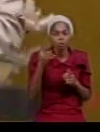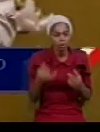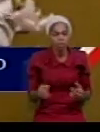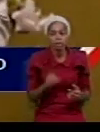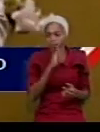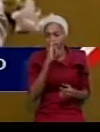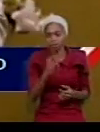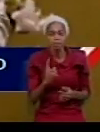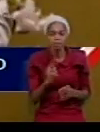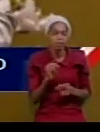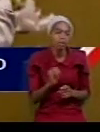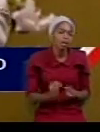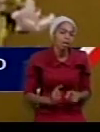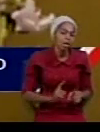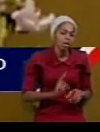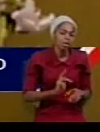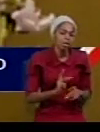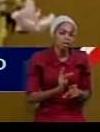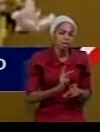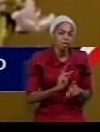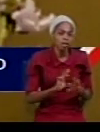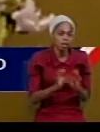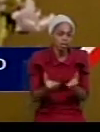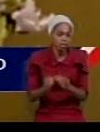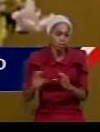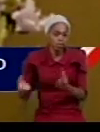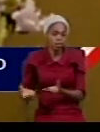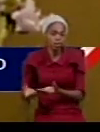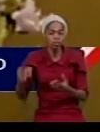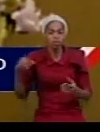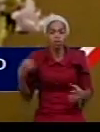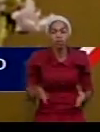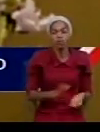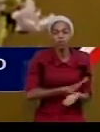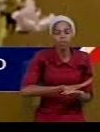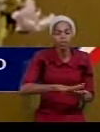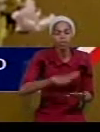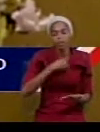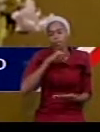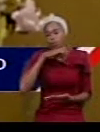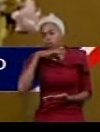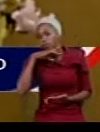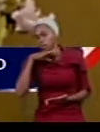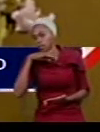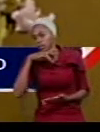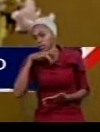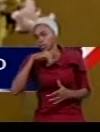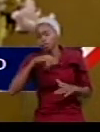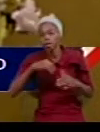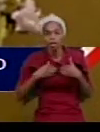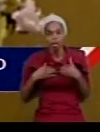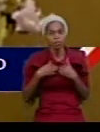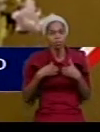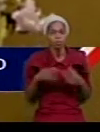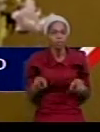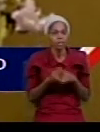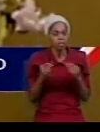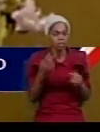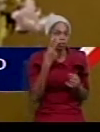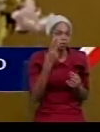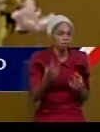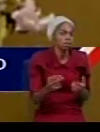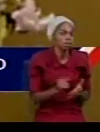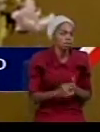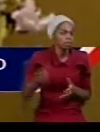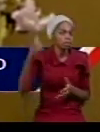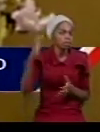clean and unclean animals. As you can imagine, God does not change. And